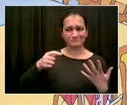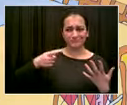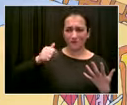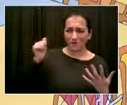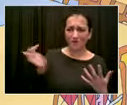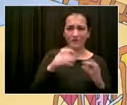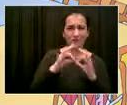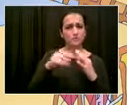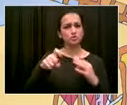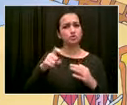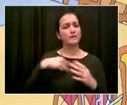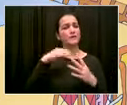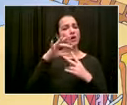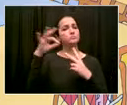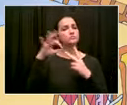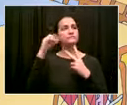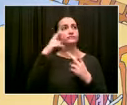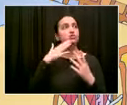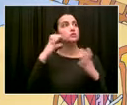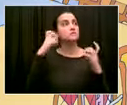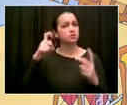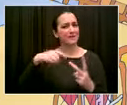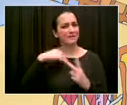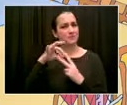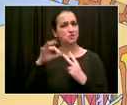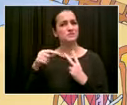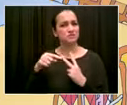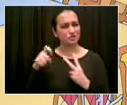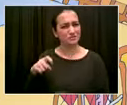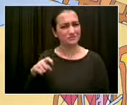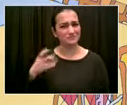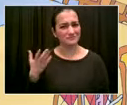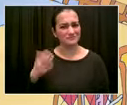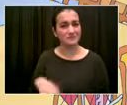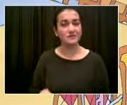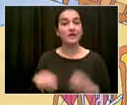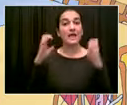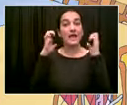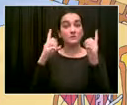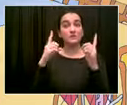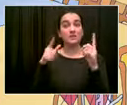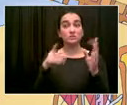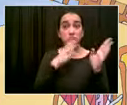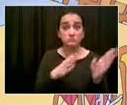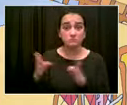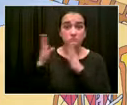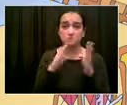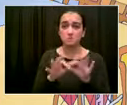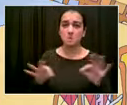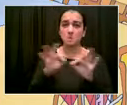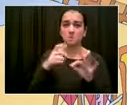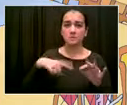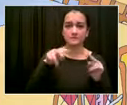is about $5.4 billion. Now, obviously, some of that may be resolved by federal funding, which would be great. But yes, this